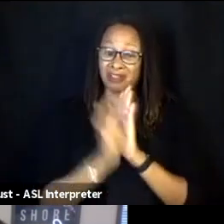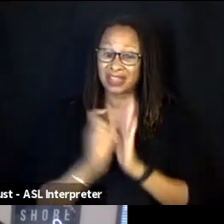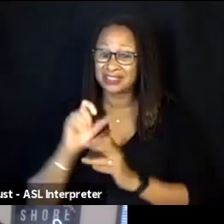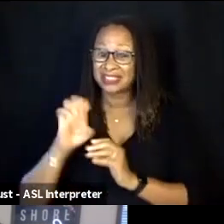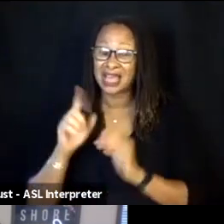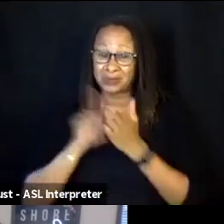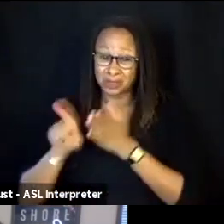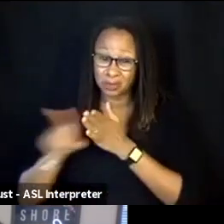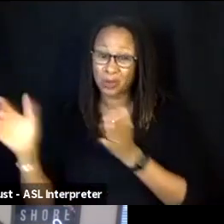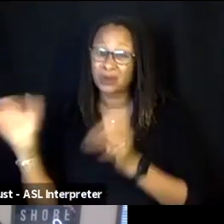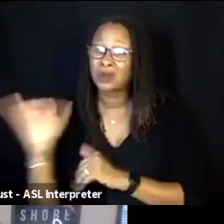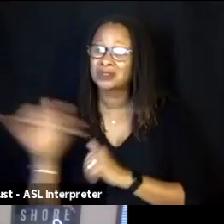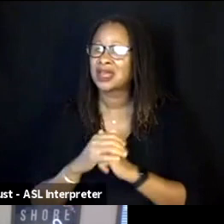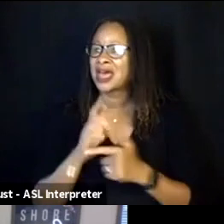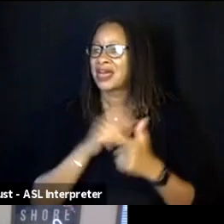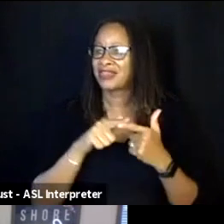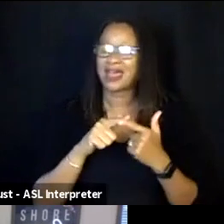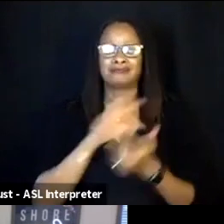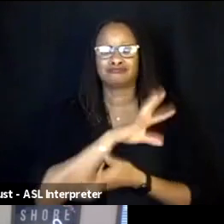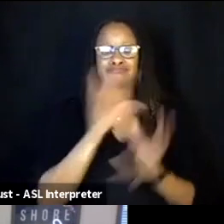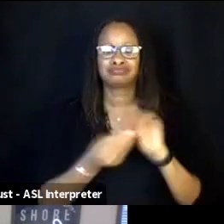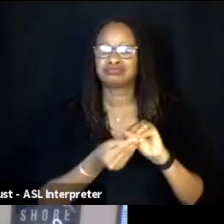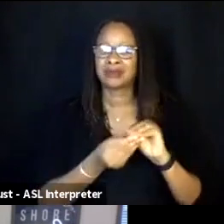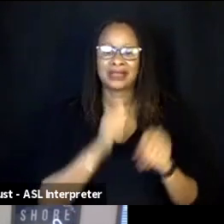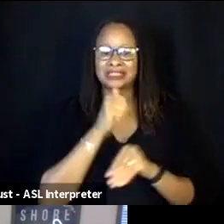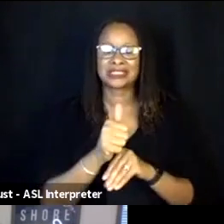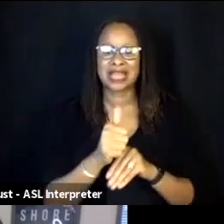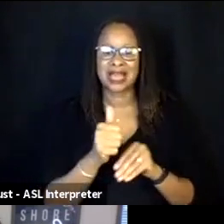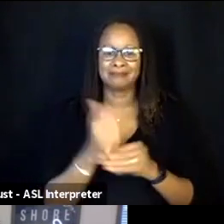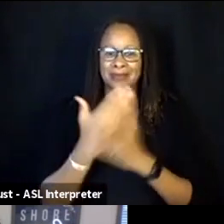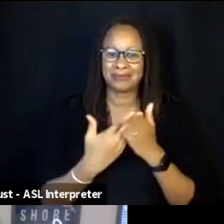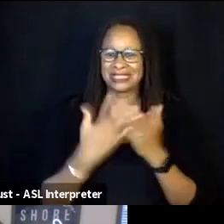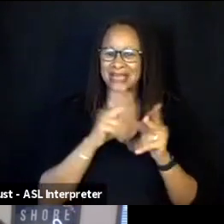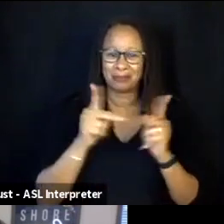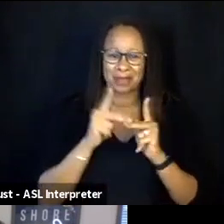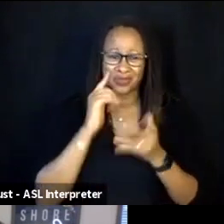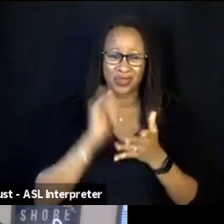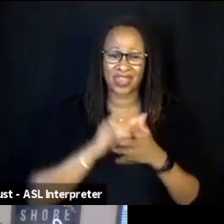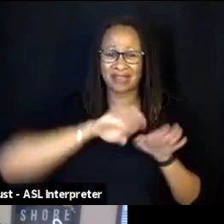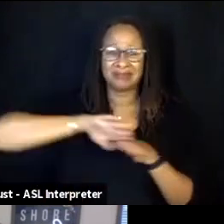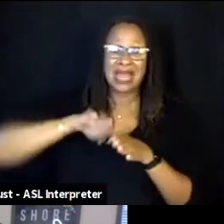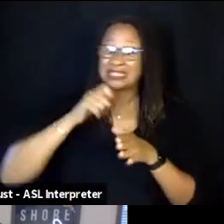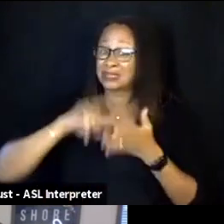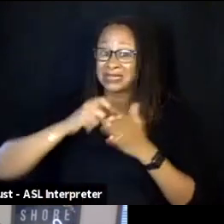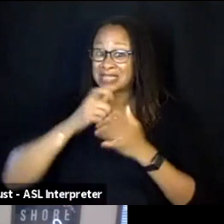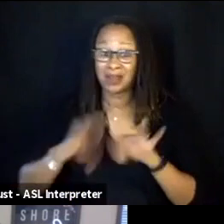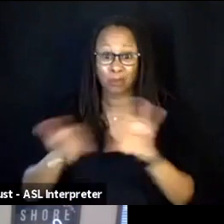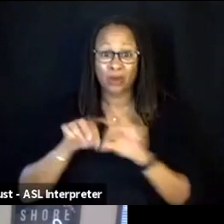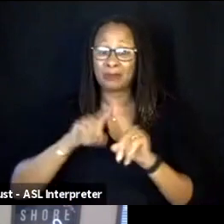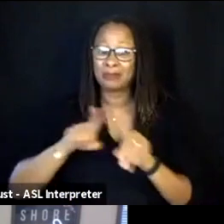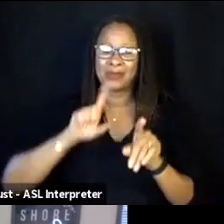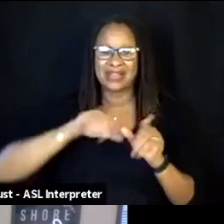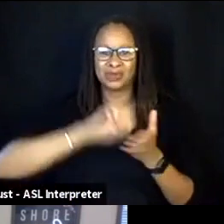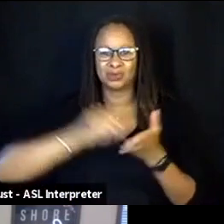explored, I would say. And then it just ultimately, there wasn't quite a place for that, which doesn't mean it's not important. So it's a